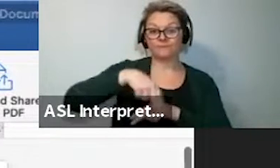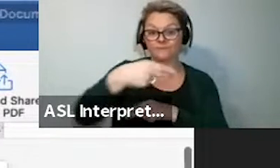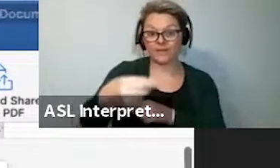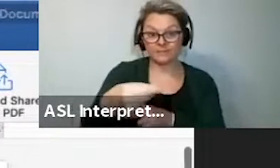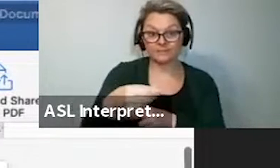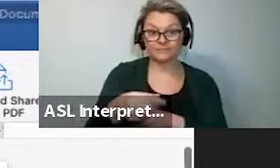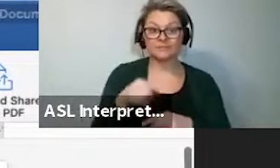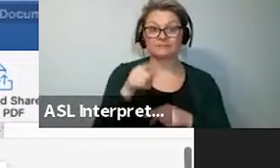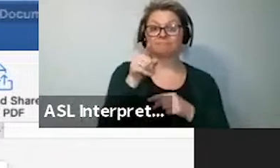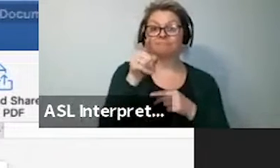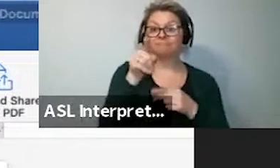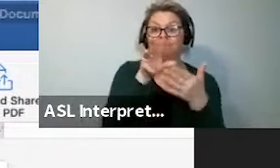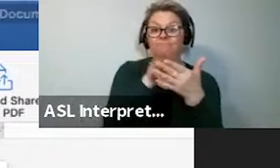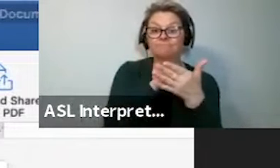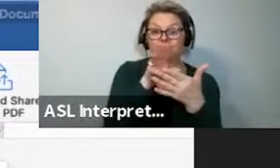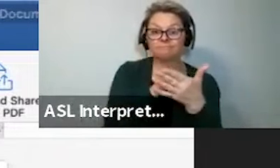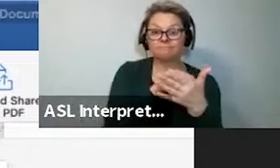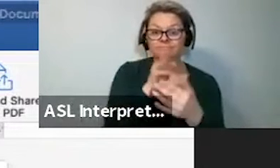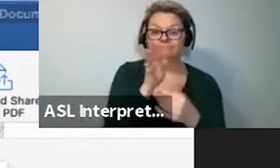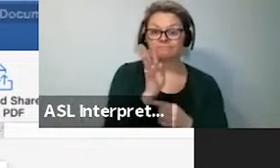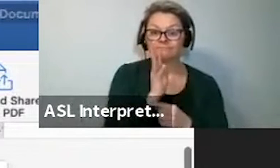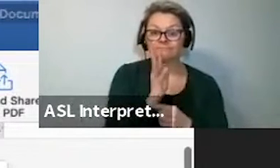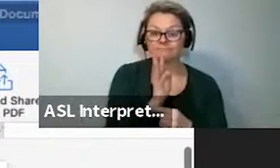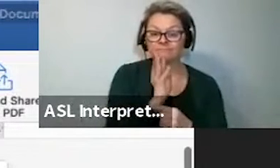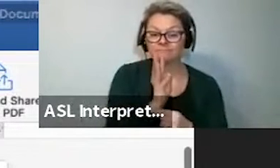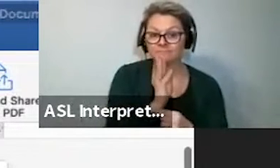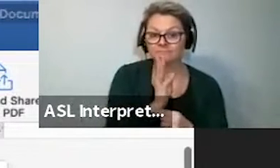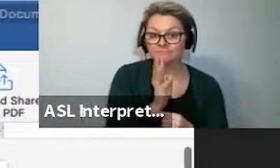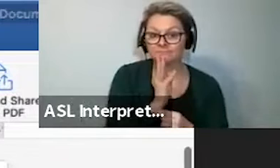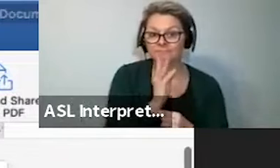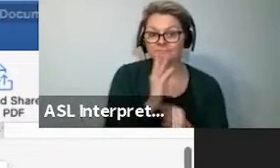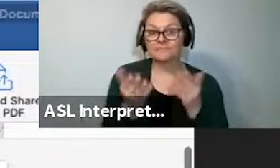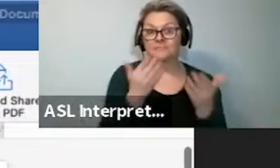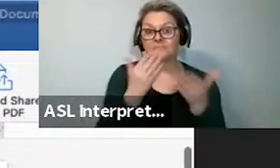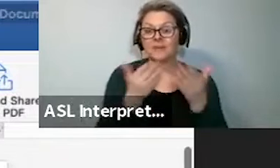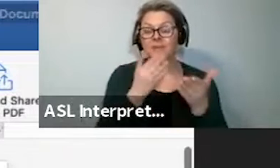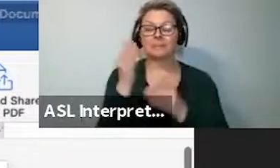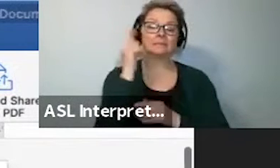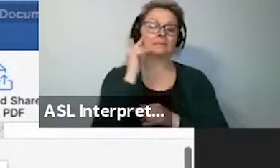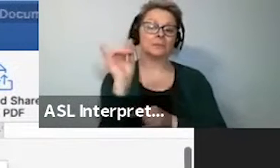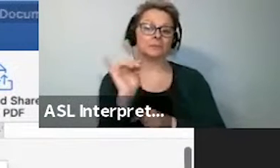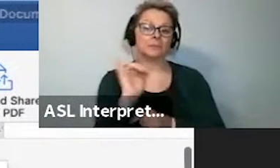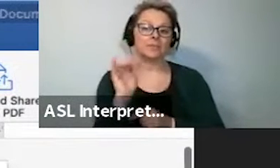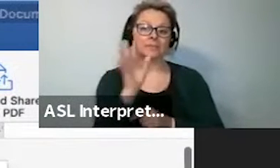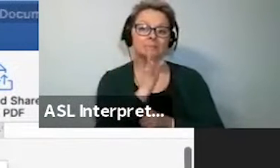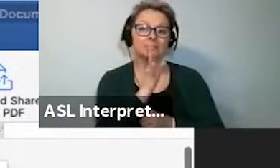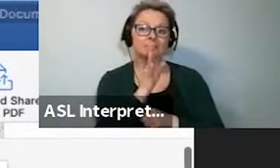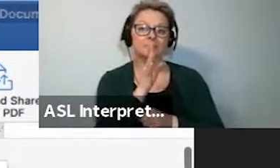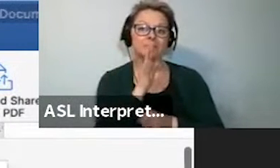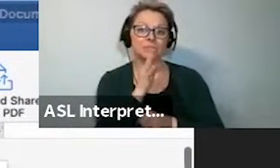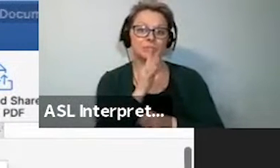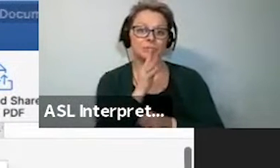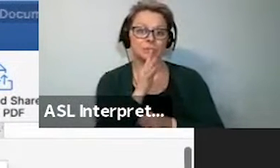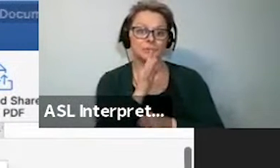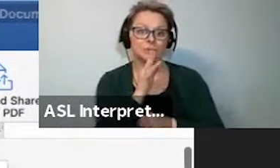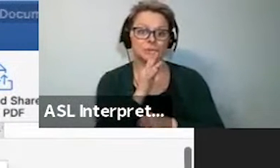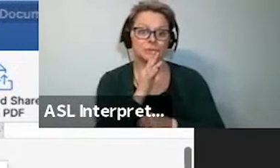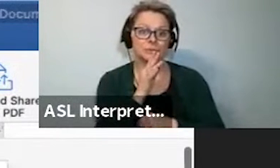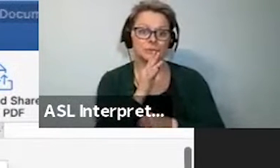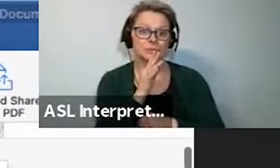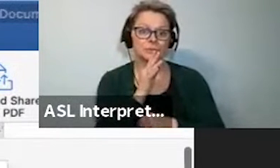She mimics the speaking that might resemble speech, anything at all,